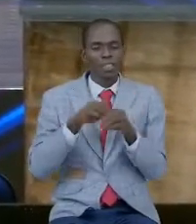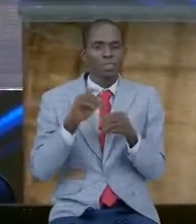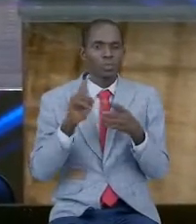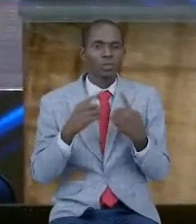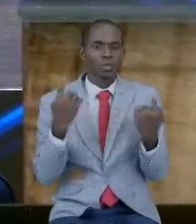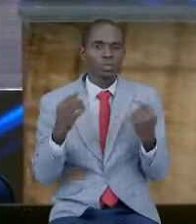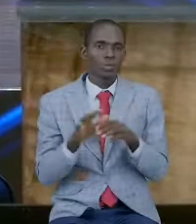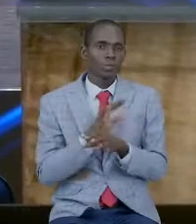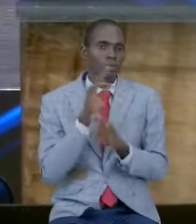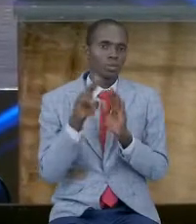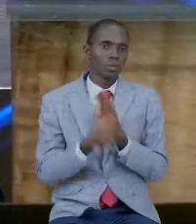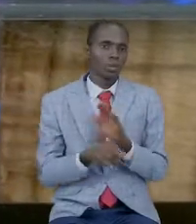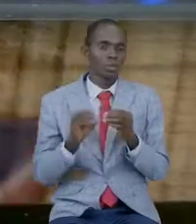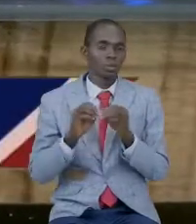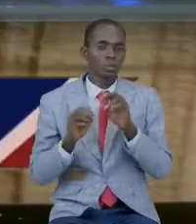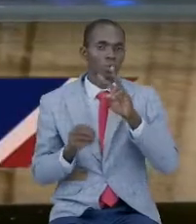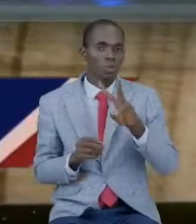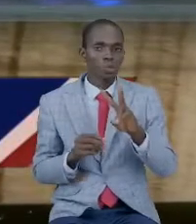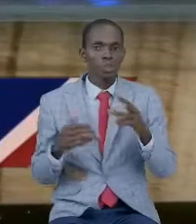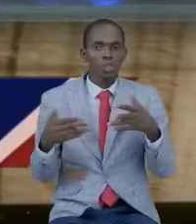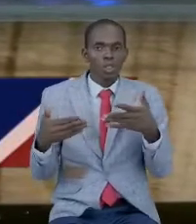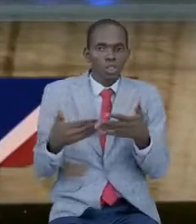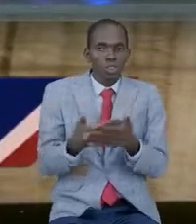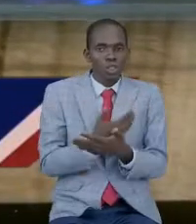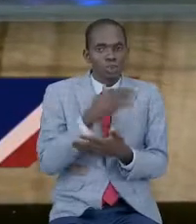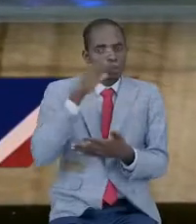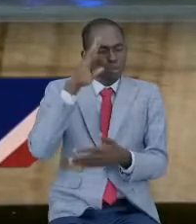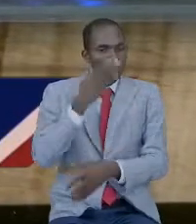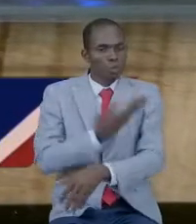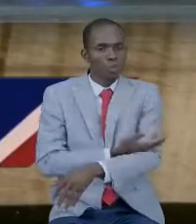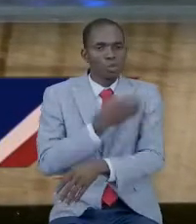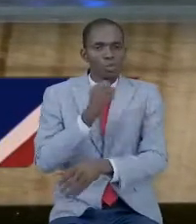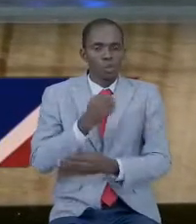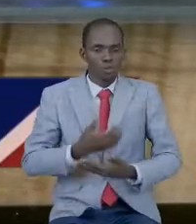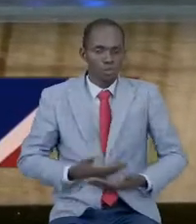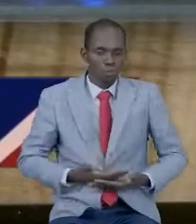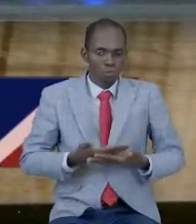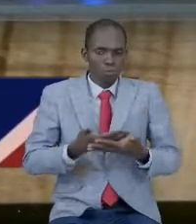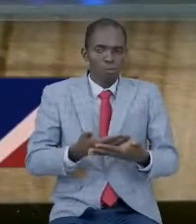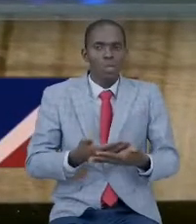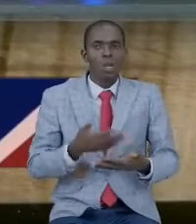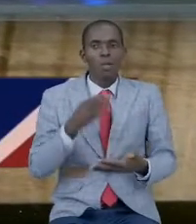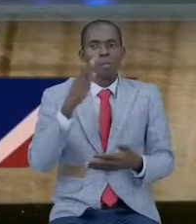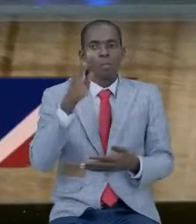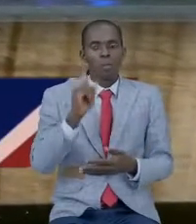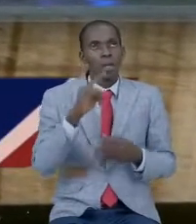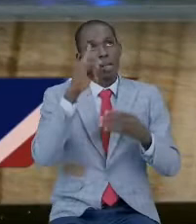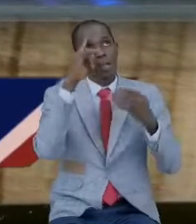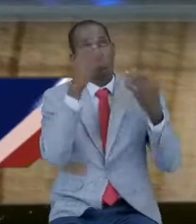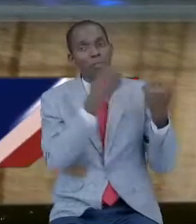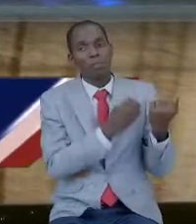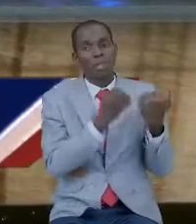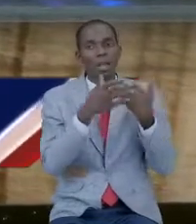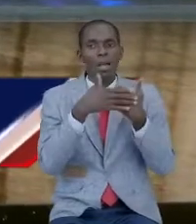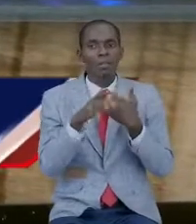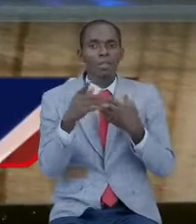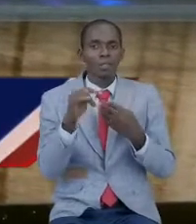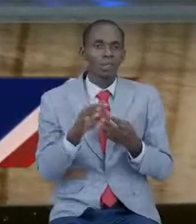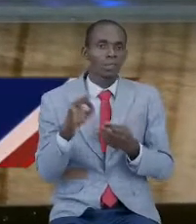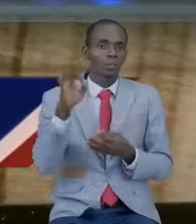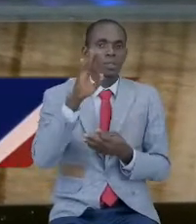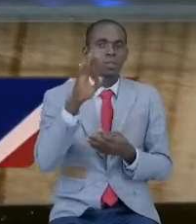two, new sons begotten by faith after the Spirit.